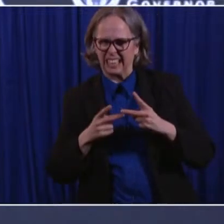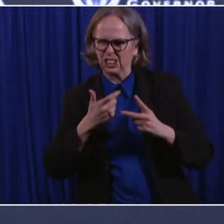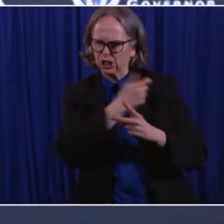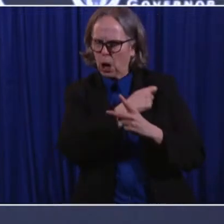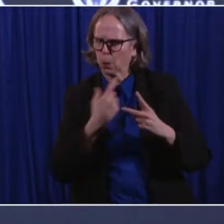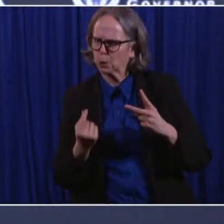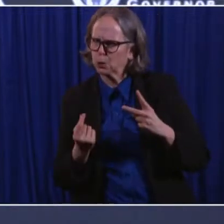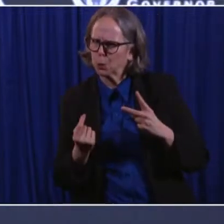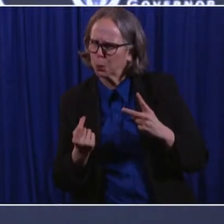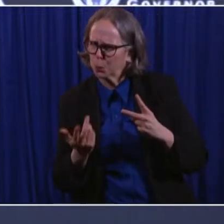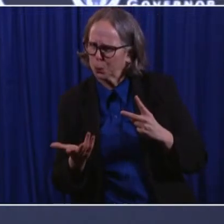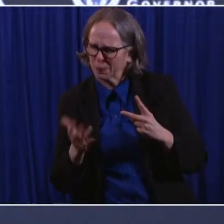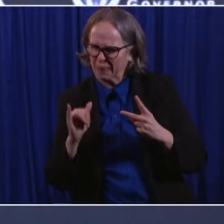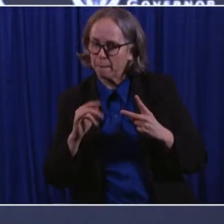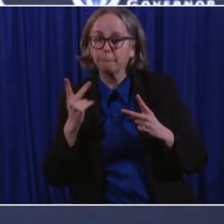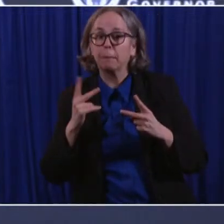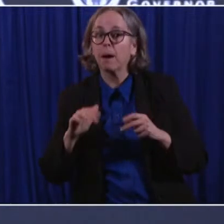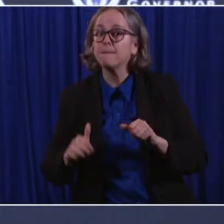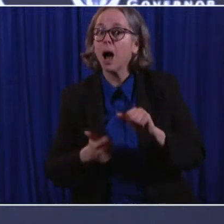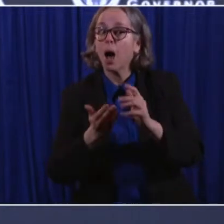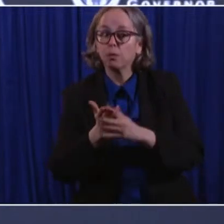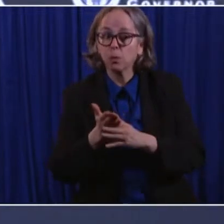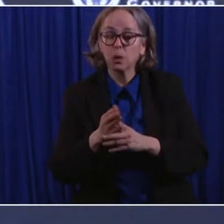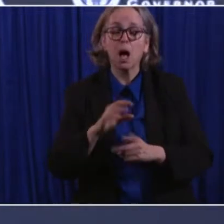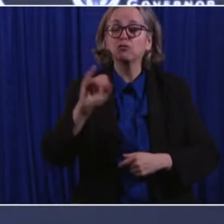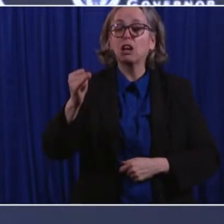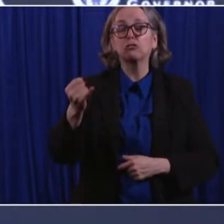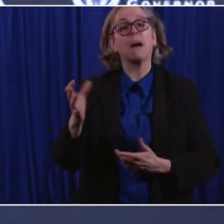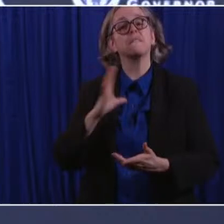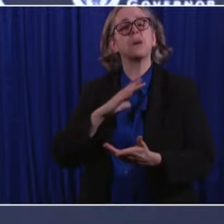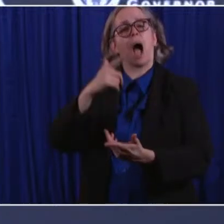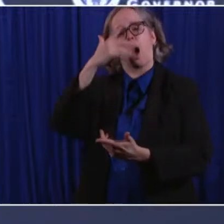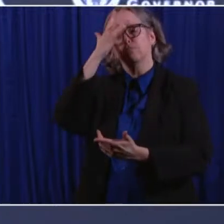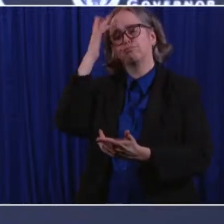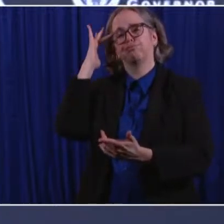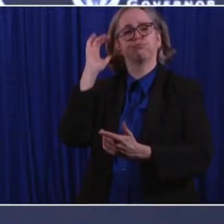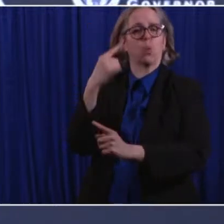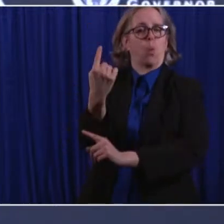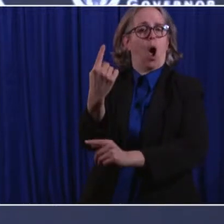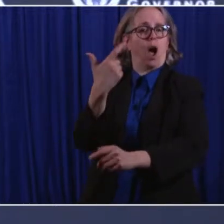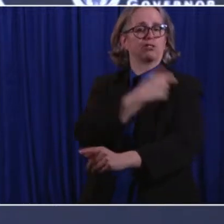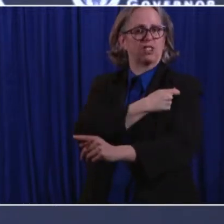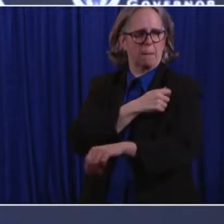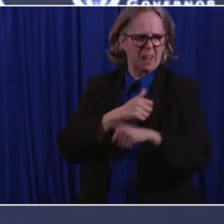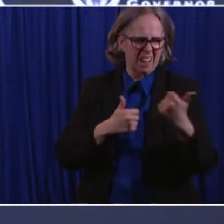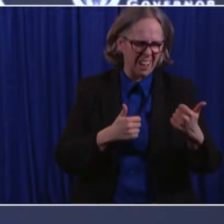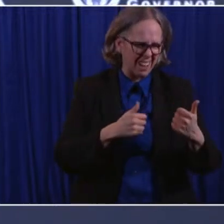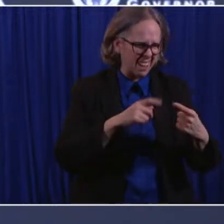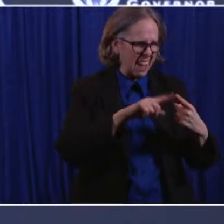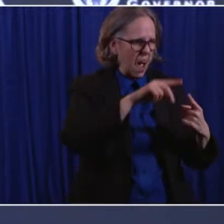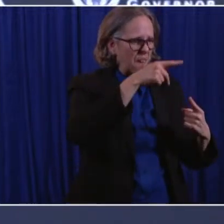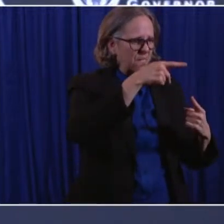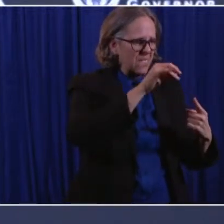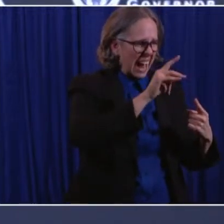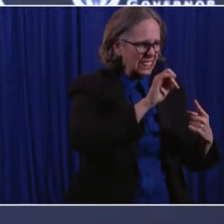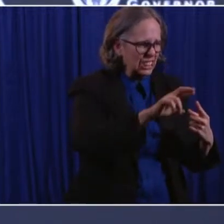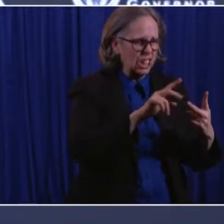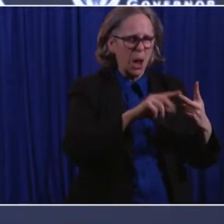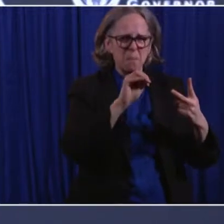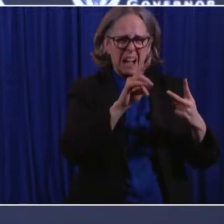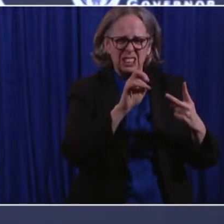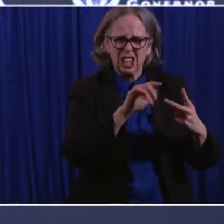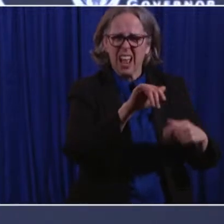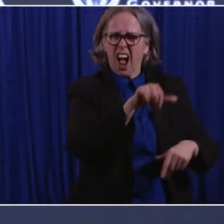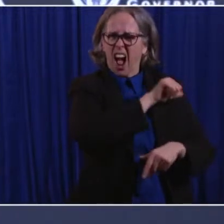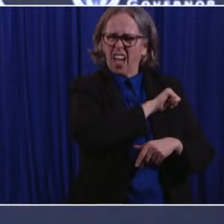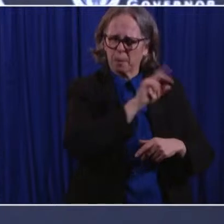then you don't have that problem. So, that's one of the things we're working on. We could certainly channel more of